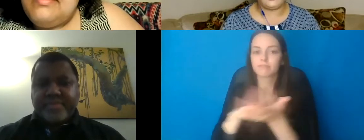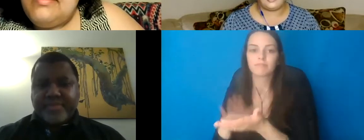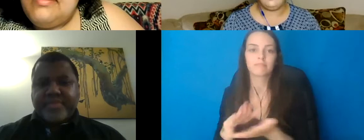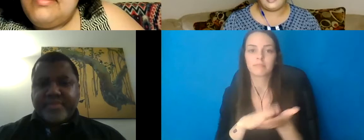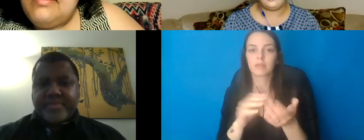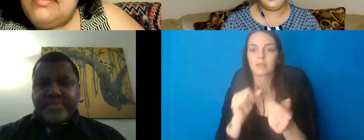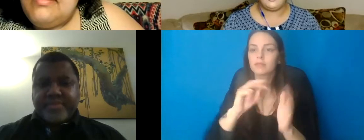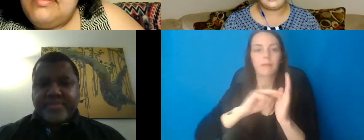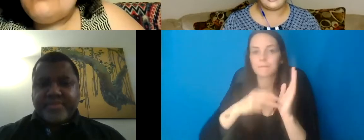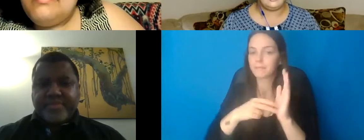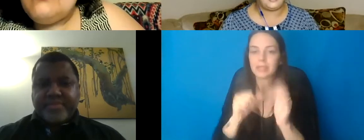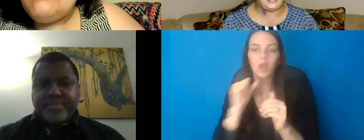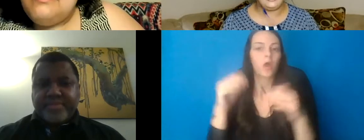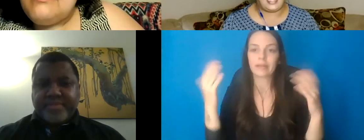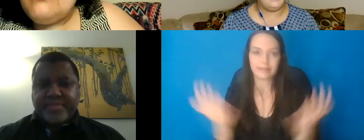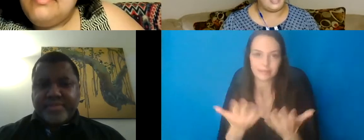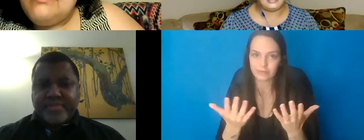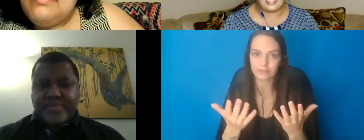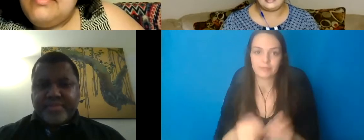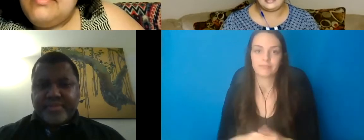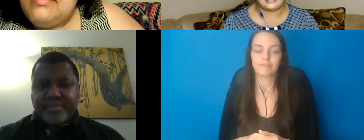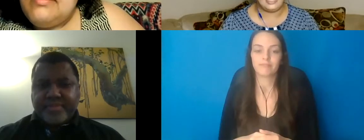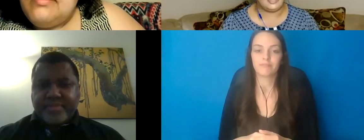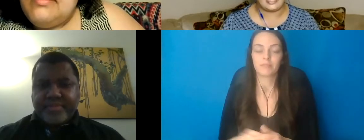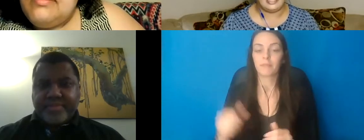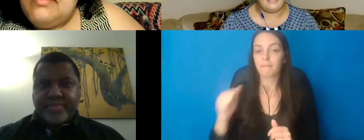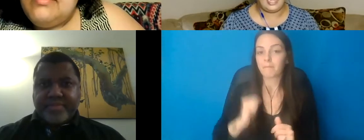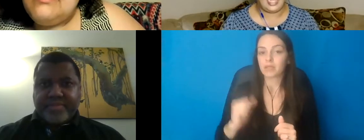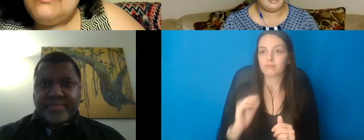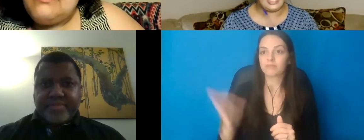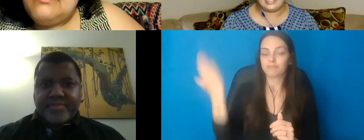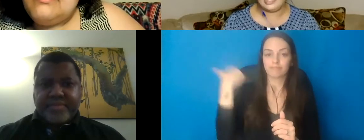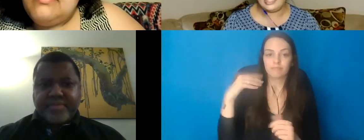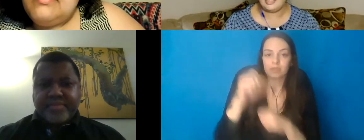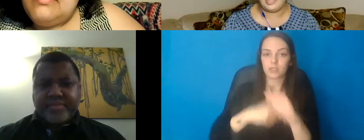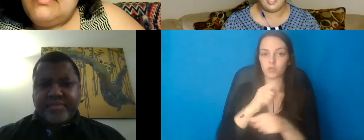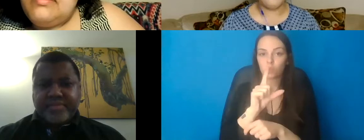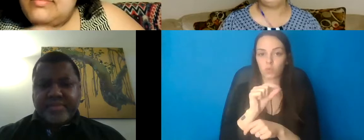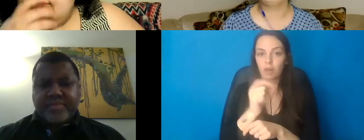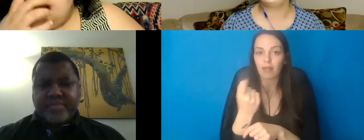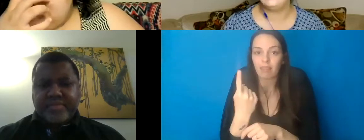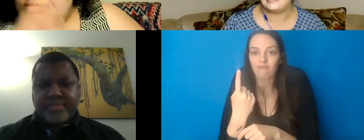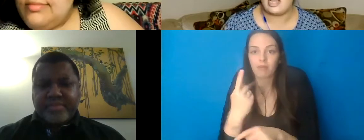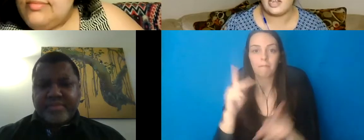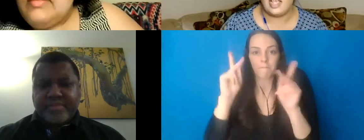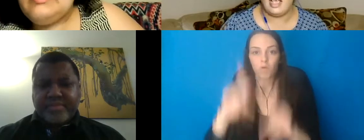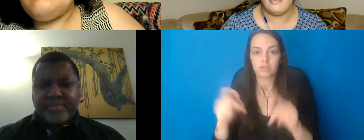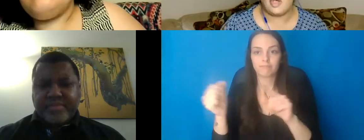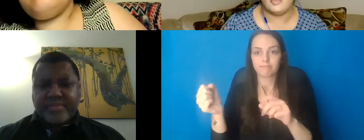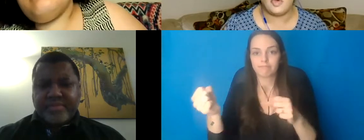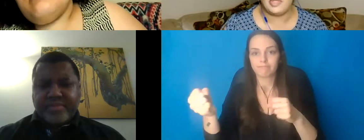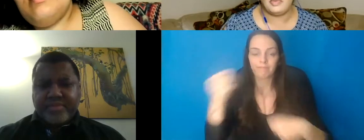any way to do it. I had a violent act against me in 2011, and the police literally said to me, well, we've never seen this heart